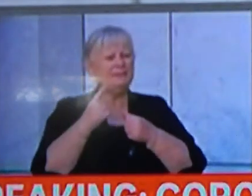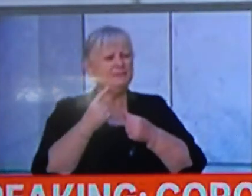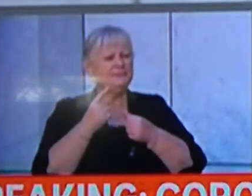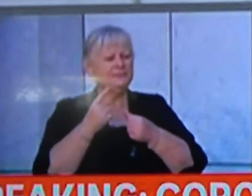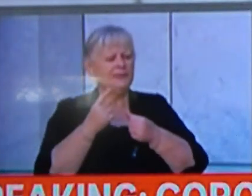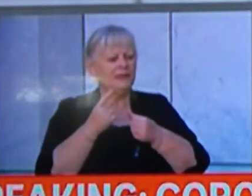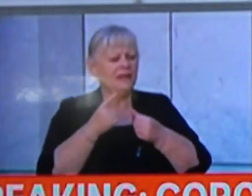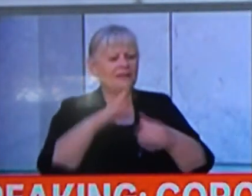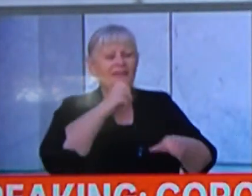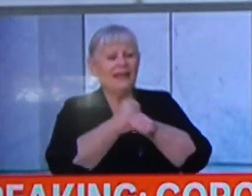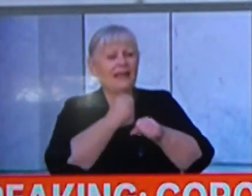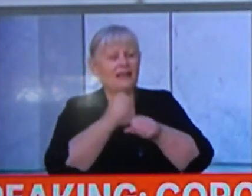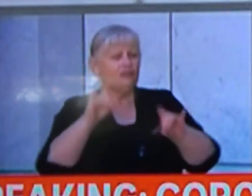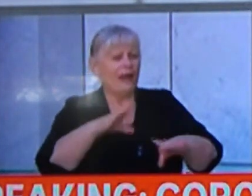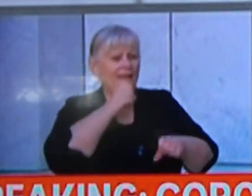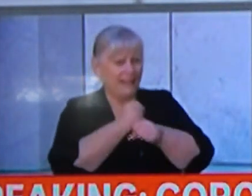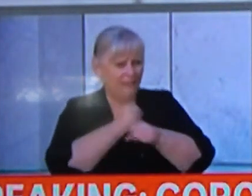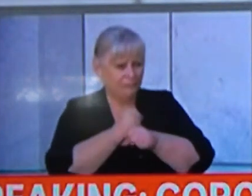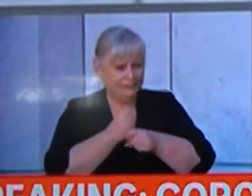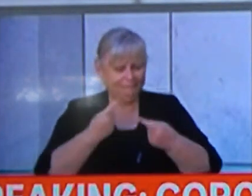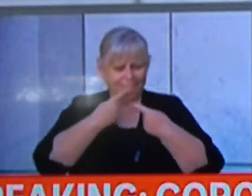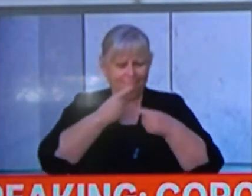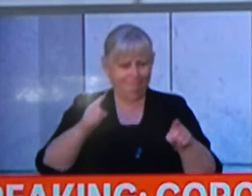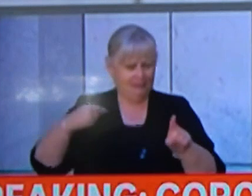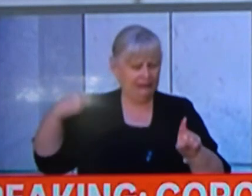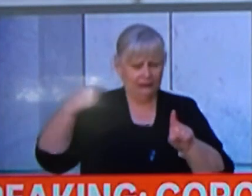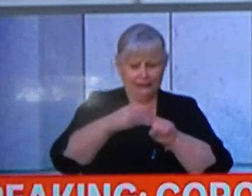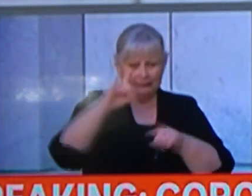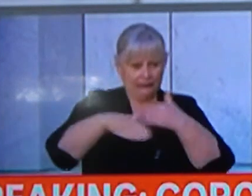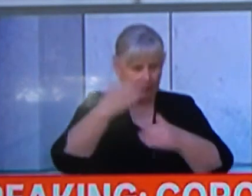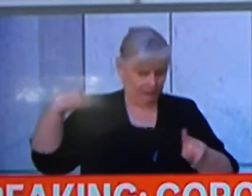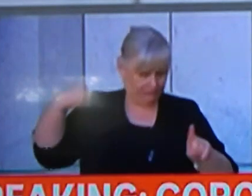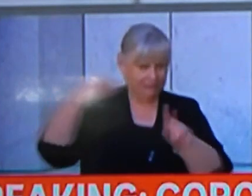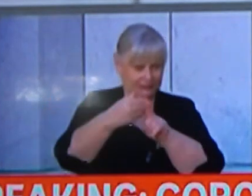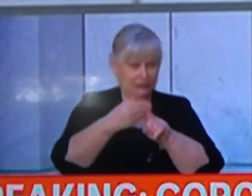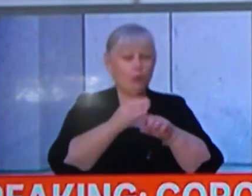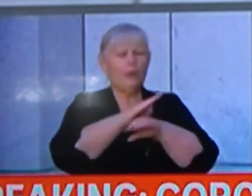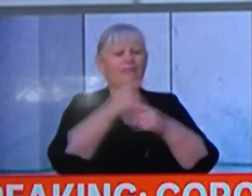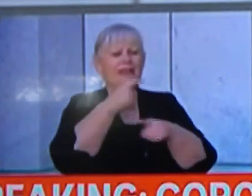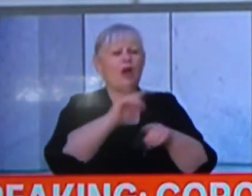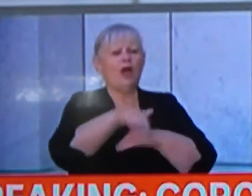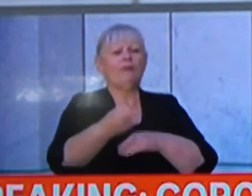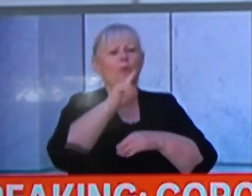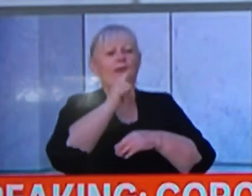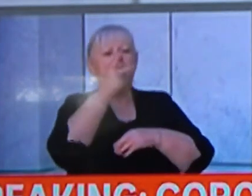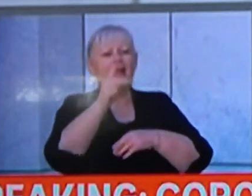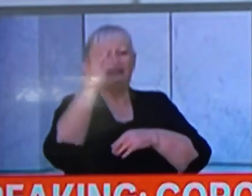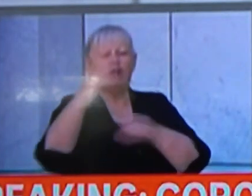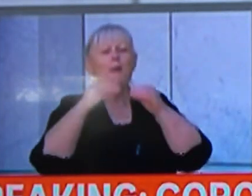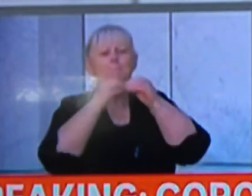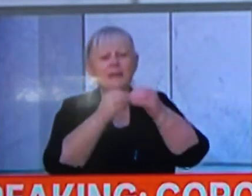support for our Australian economy announced over the last 10 days at $189